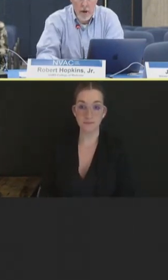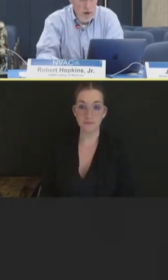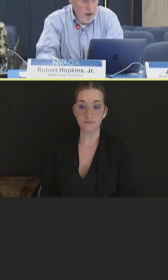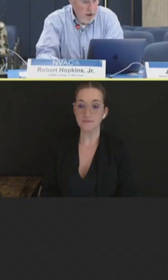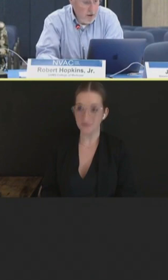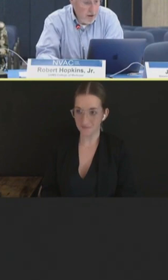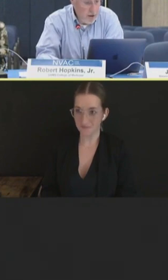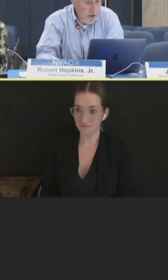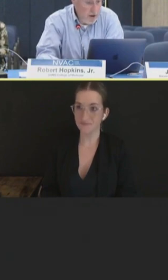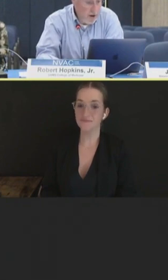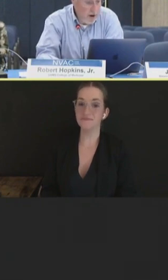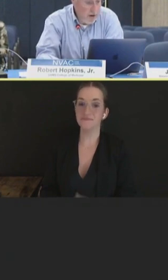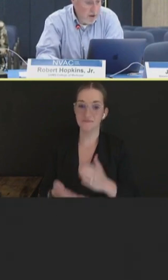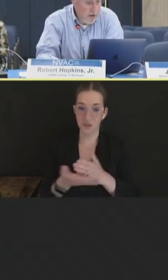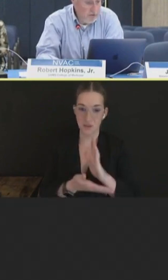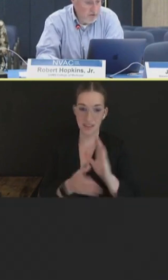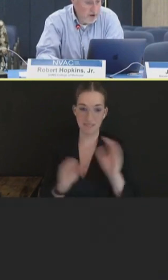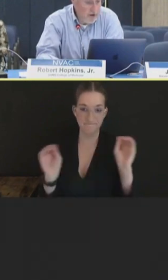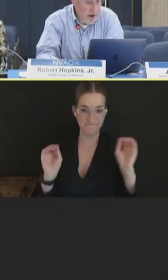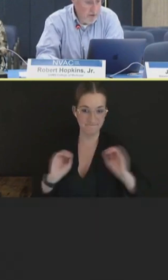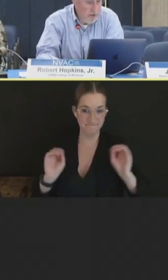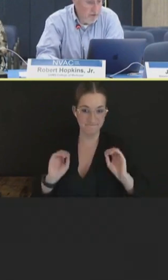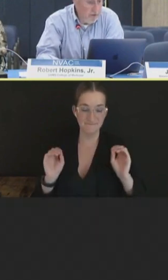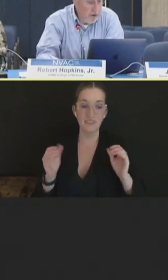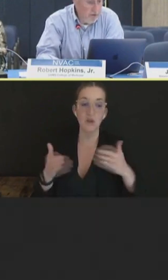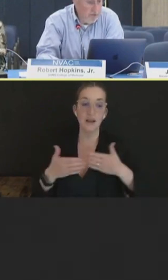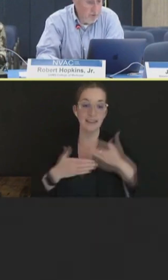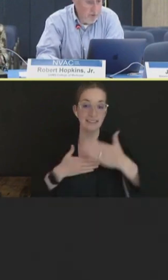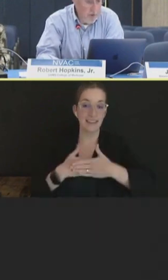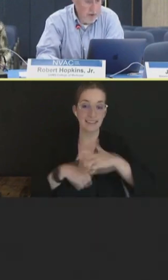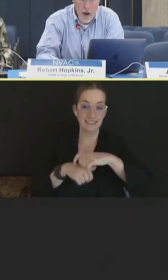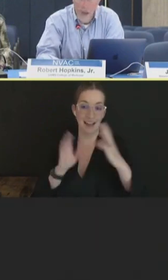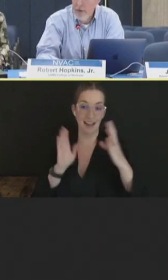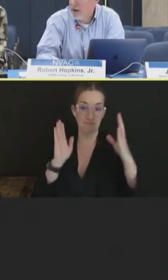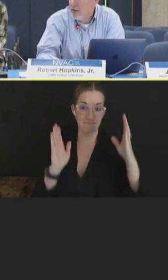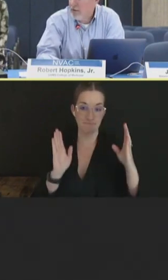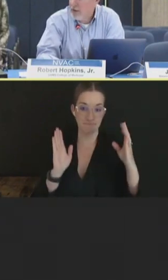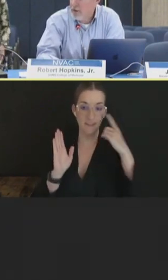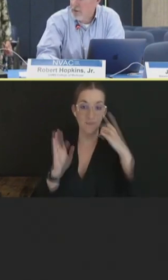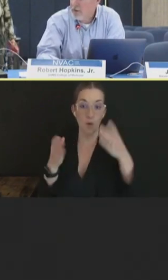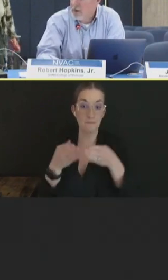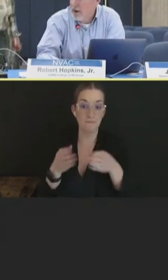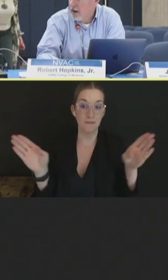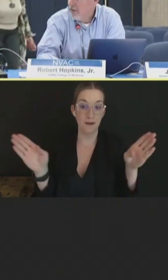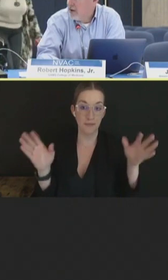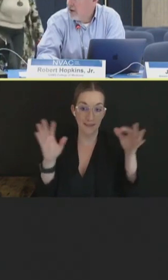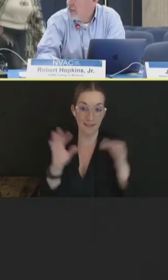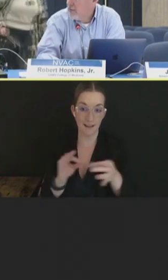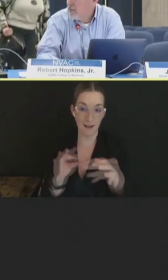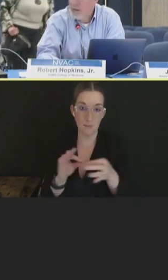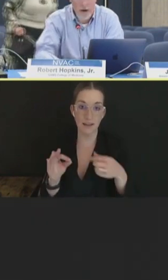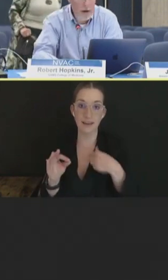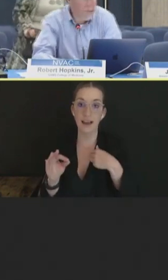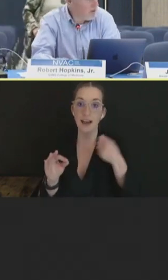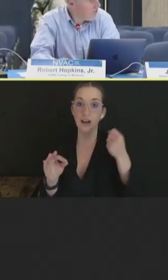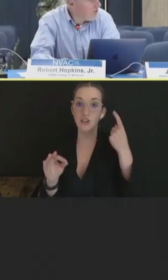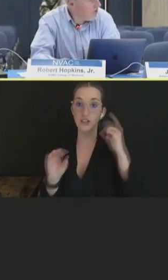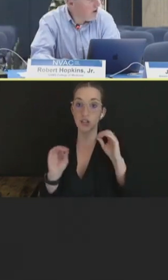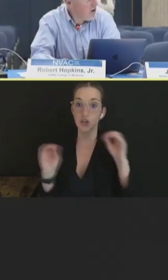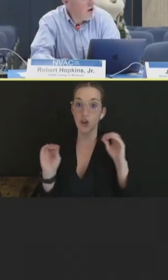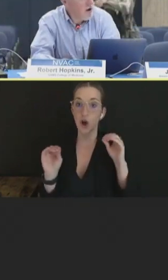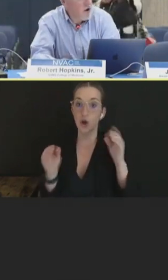All right, not hearing any. Our next time interval is for public comment. I understand we do not have any public